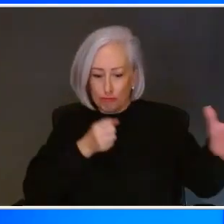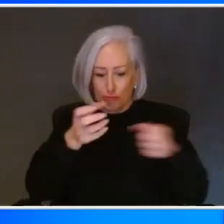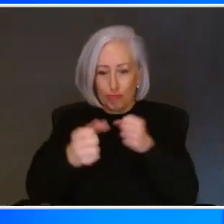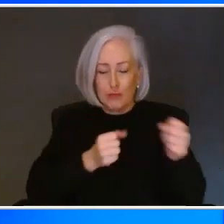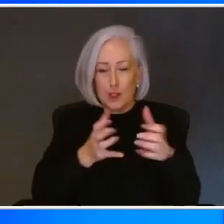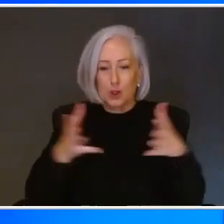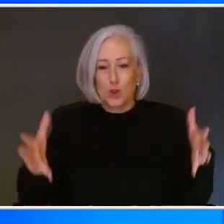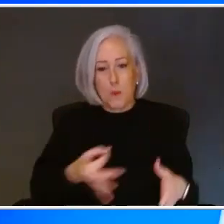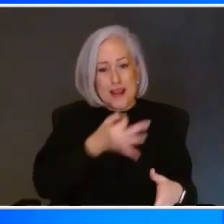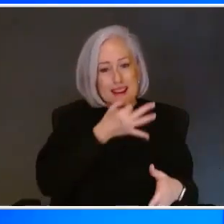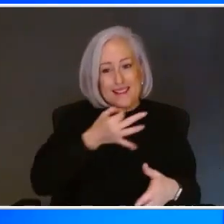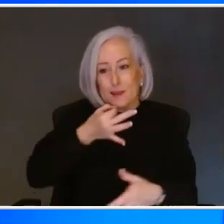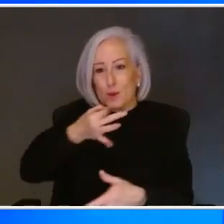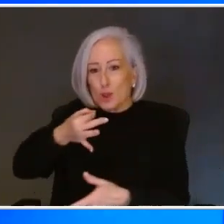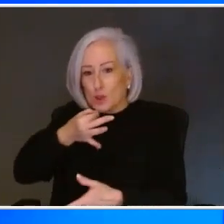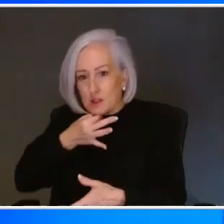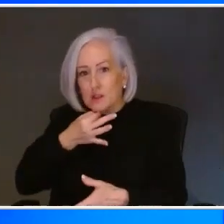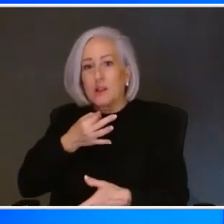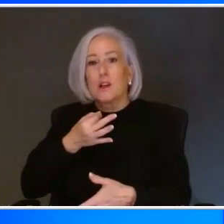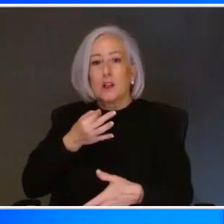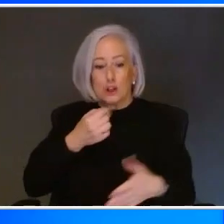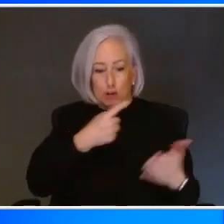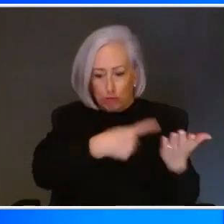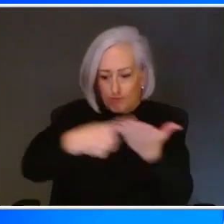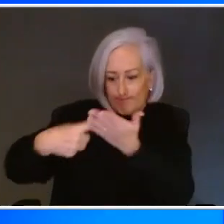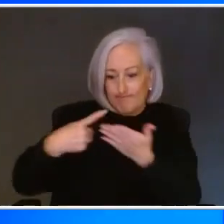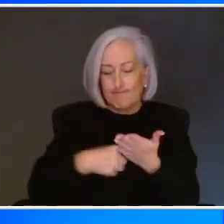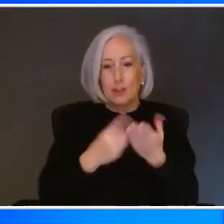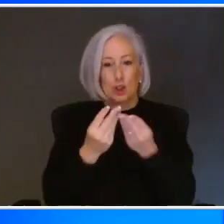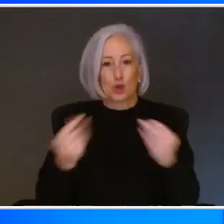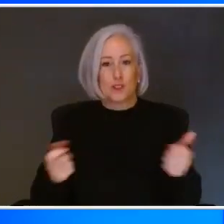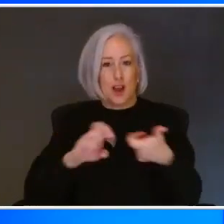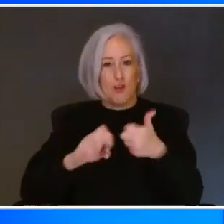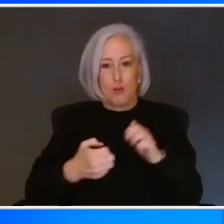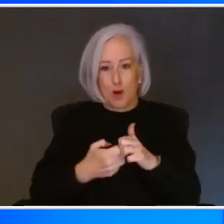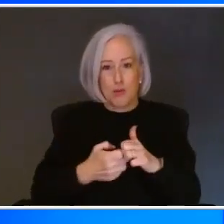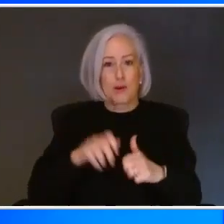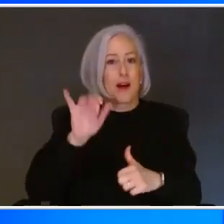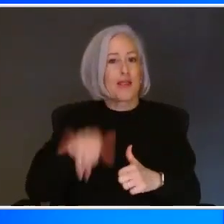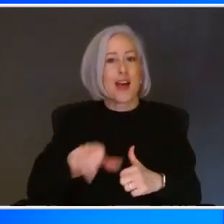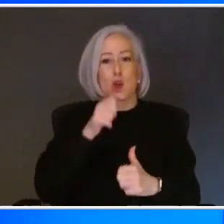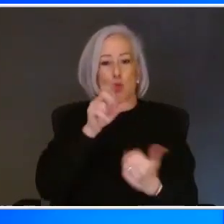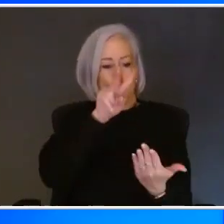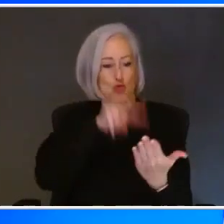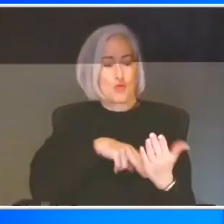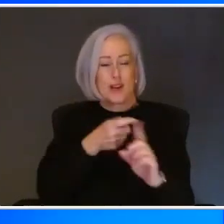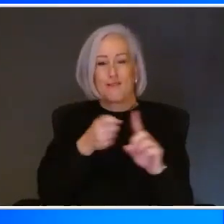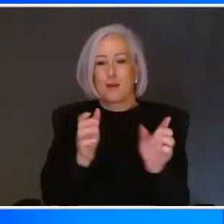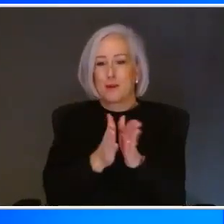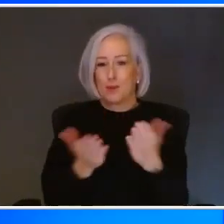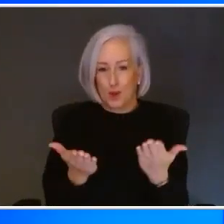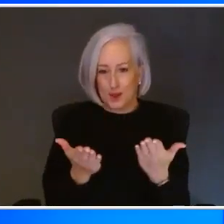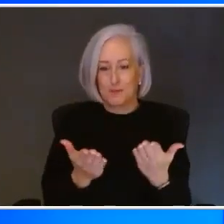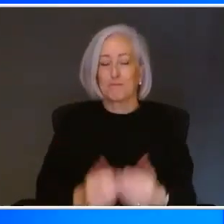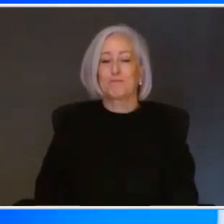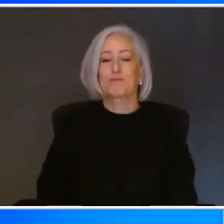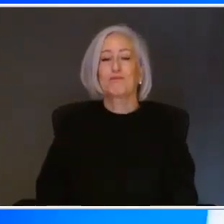many different people to try to come together to solve a problem that you're not going to read about in a textbook. We had